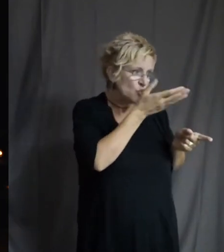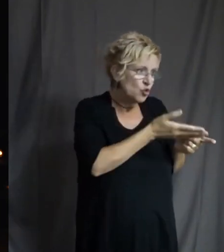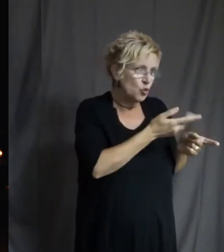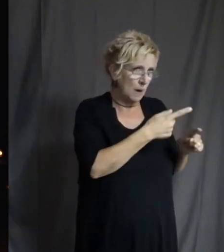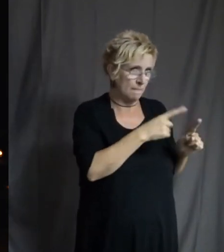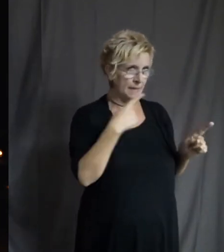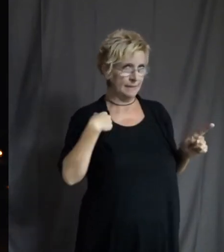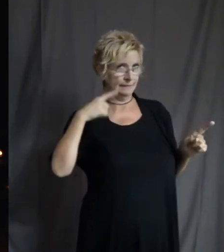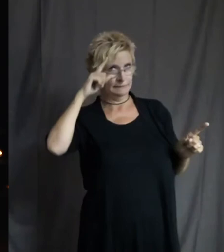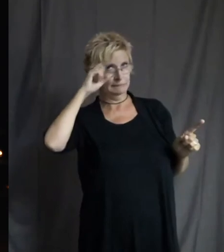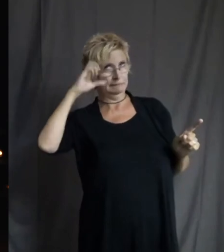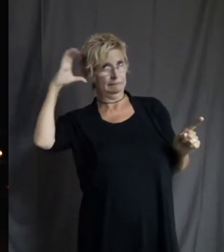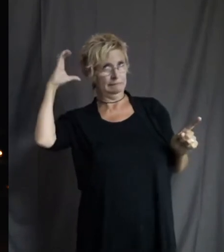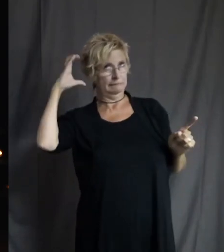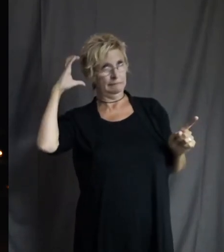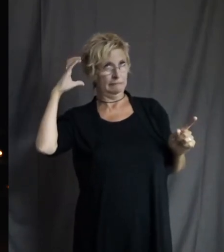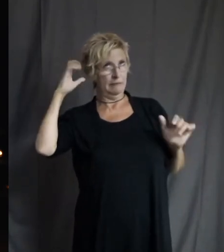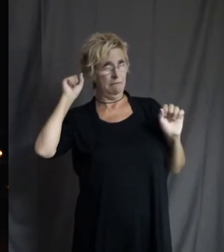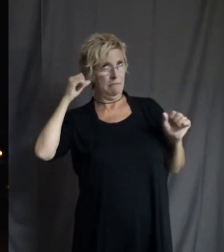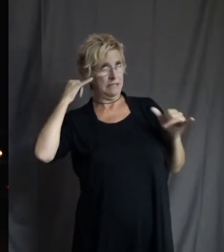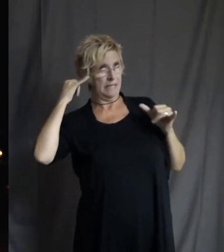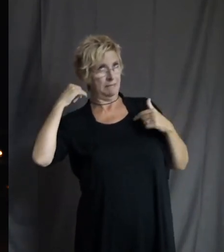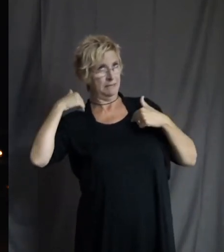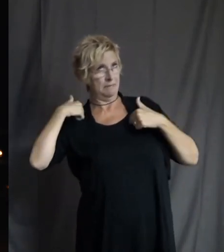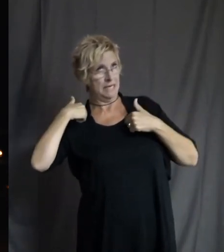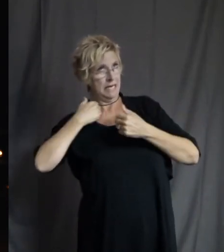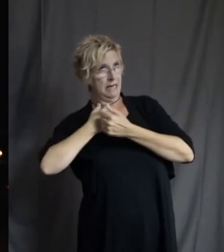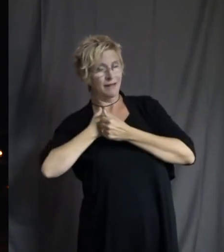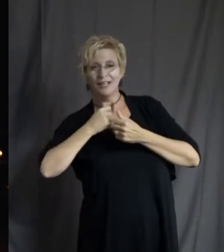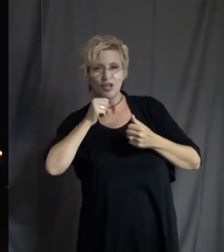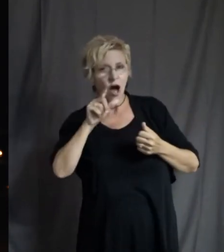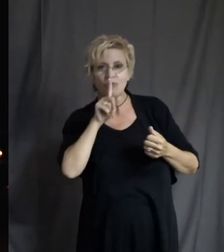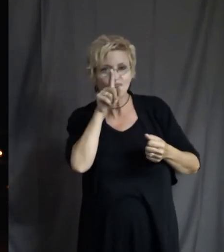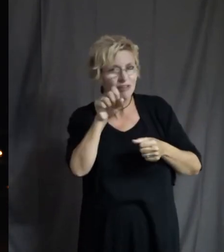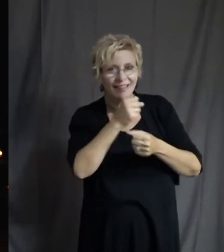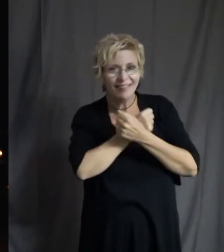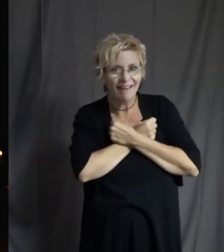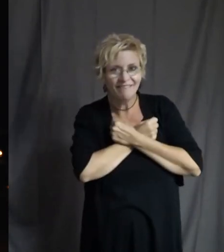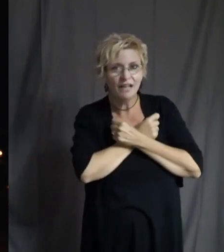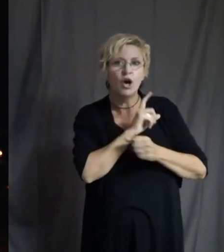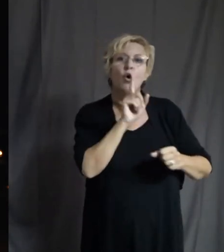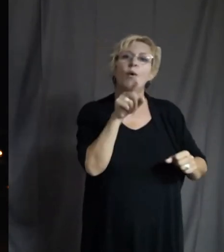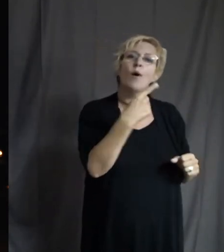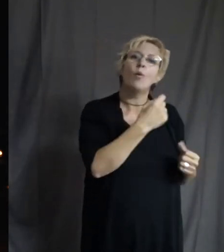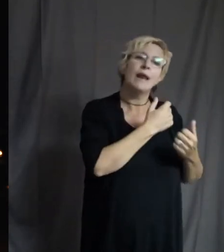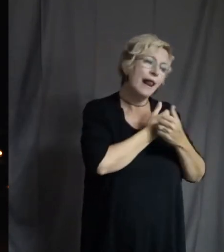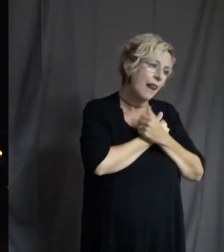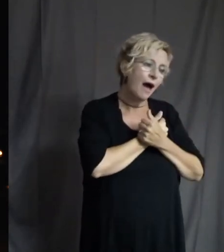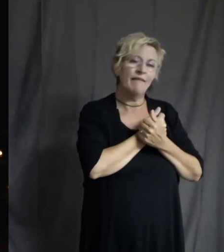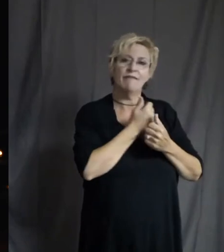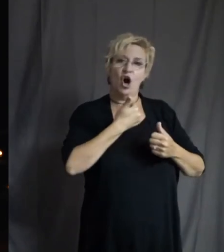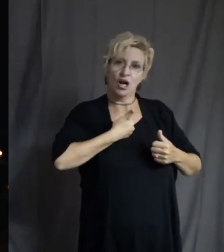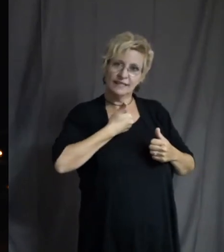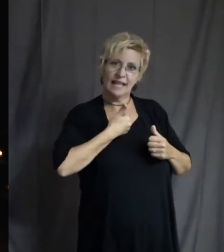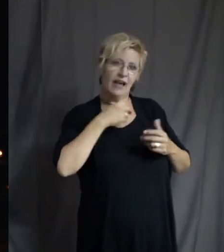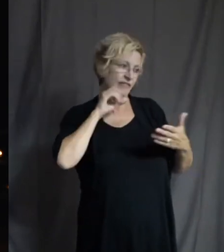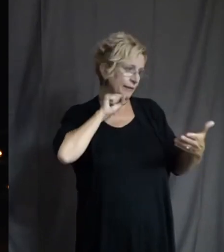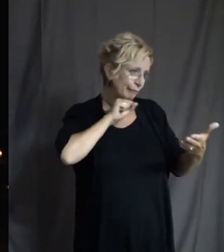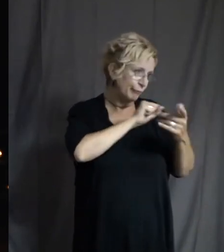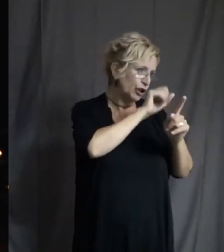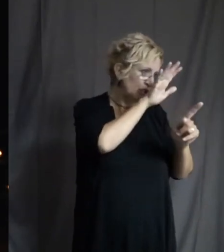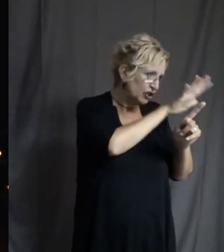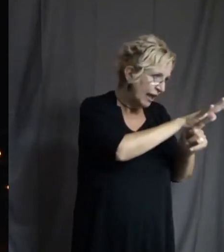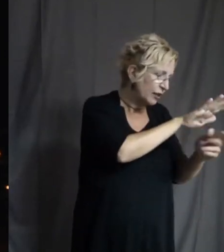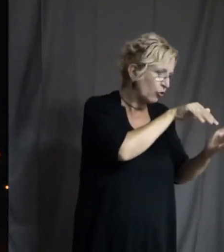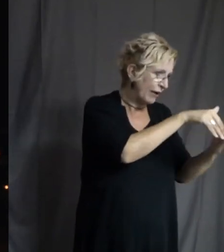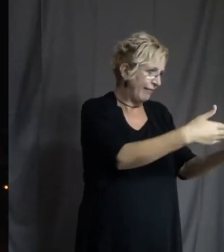potential likeness to ourselves, then we do not love them. We only love the reflection of ourselves we find